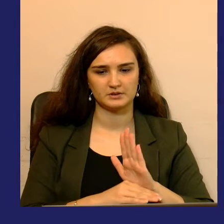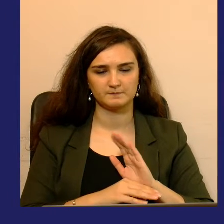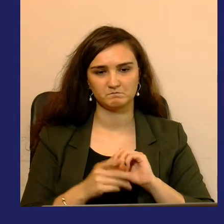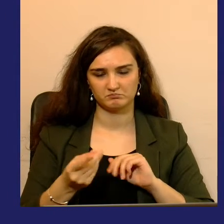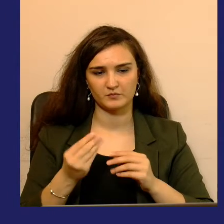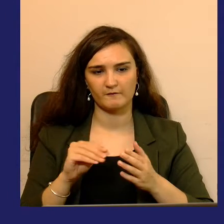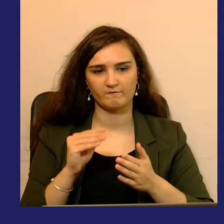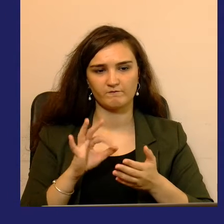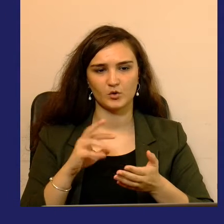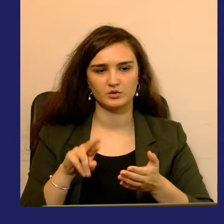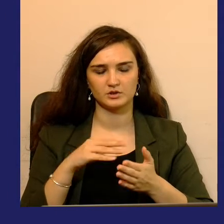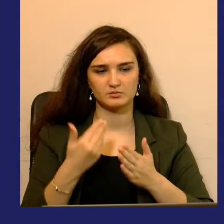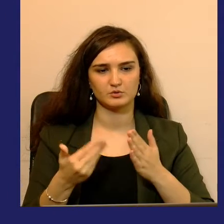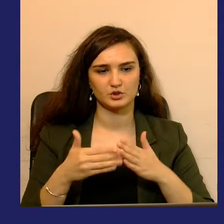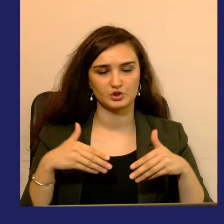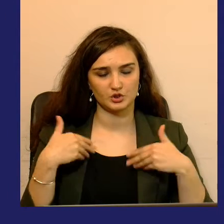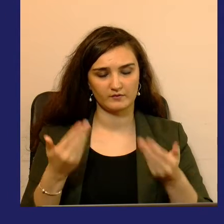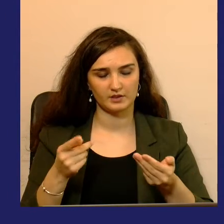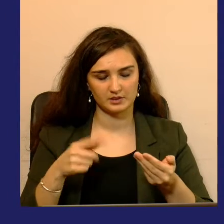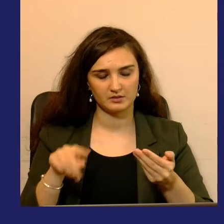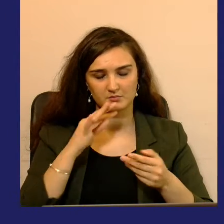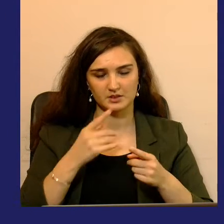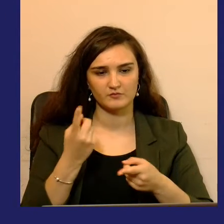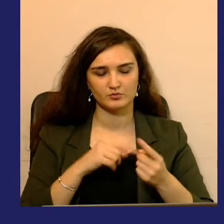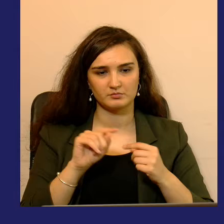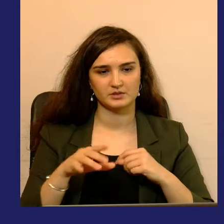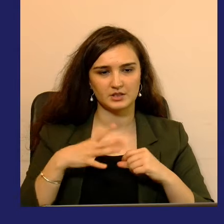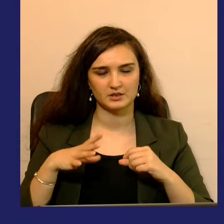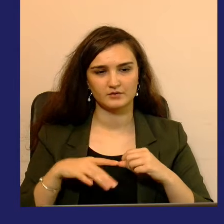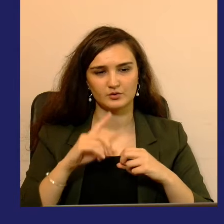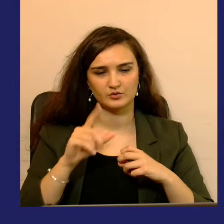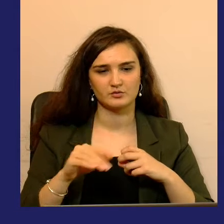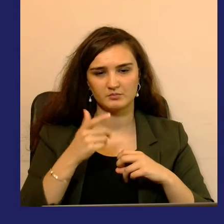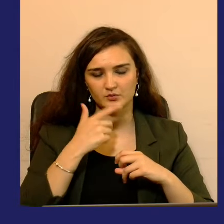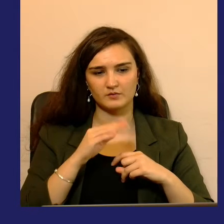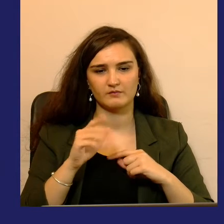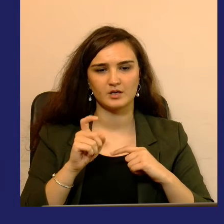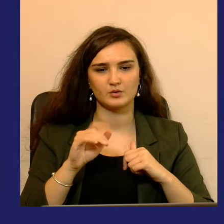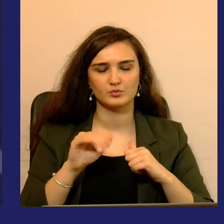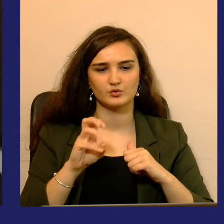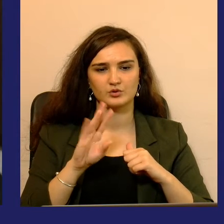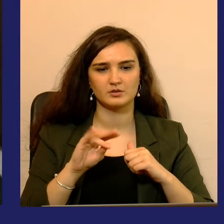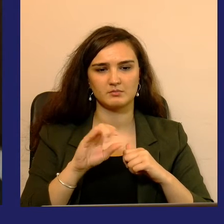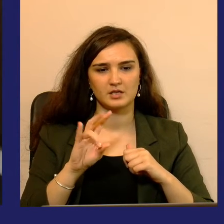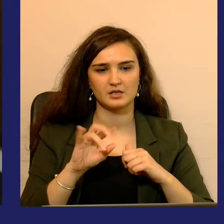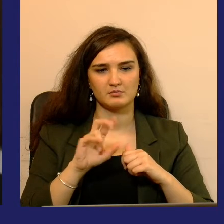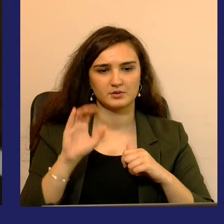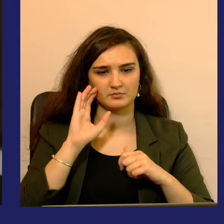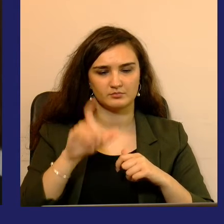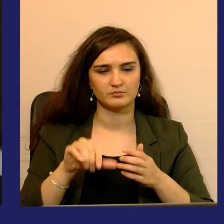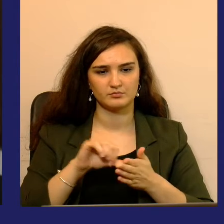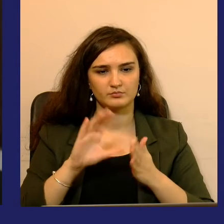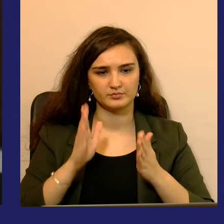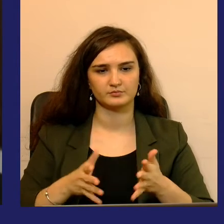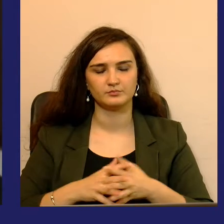And then we'll go back to Georgia with Mr. Vakushti Menabda, who's the Democratic